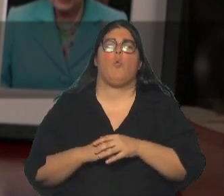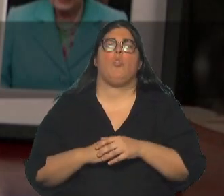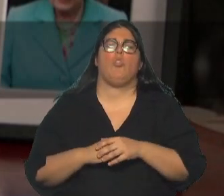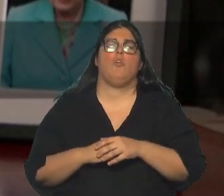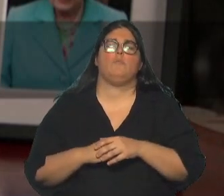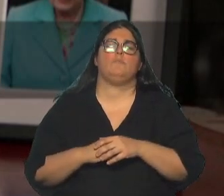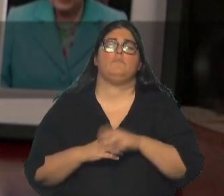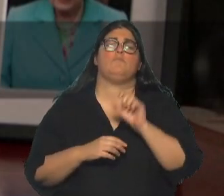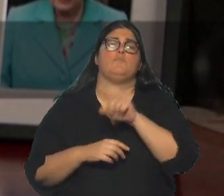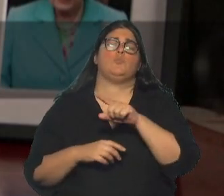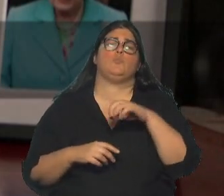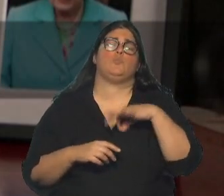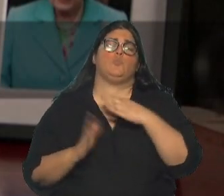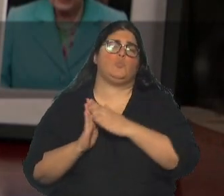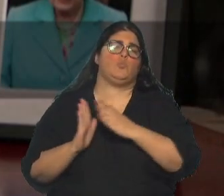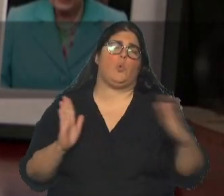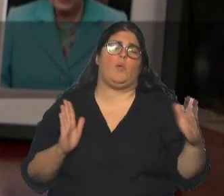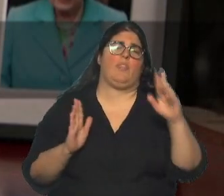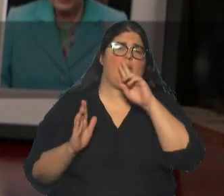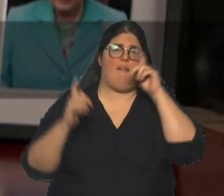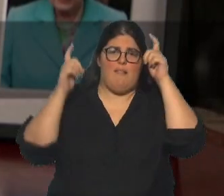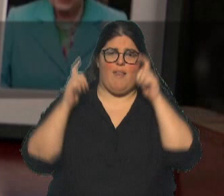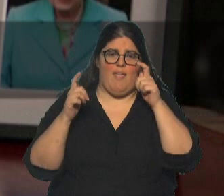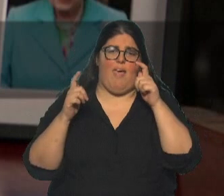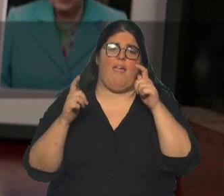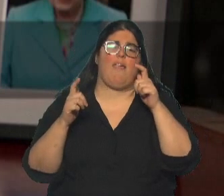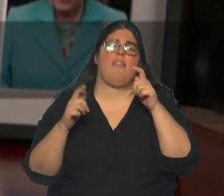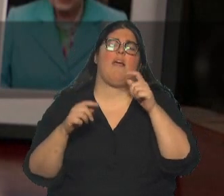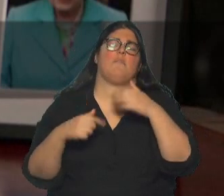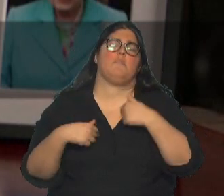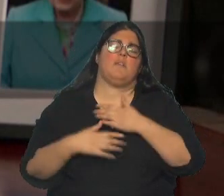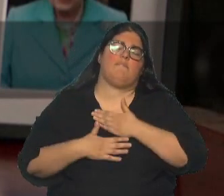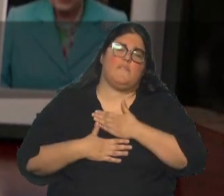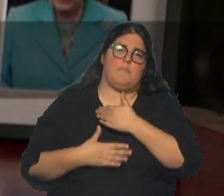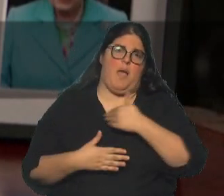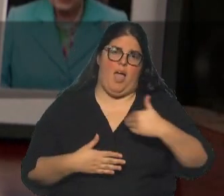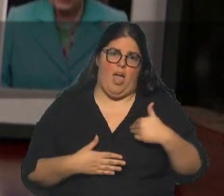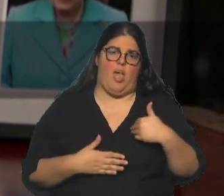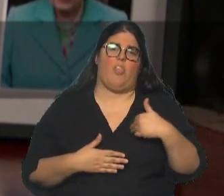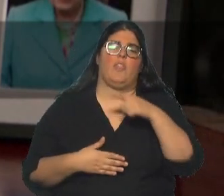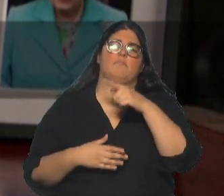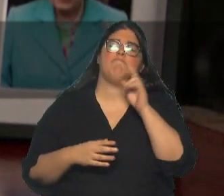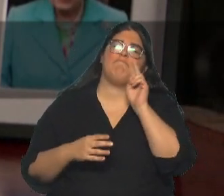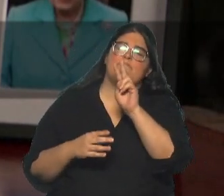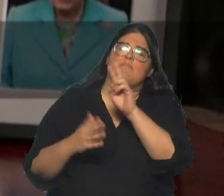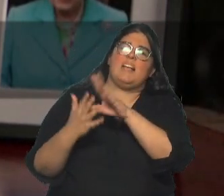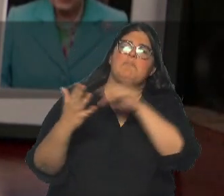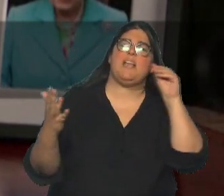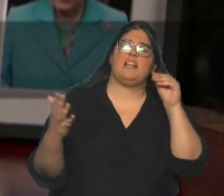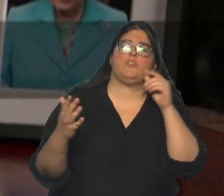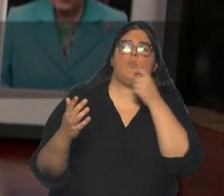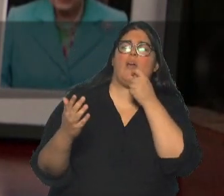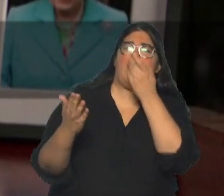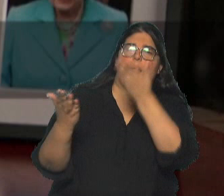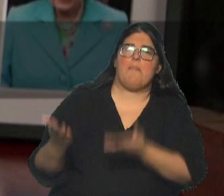Throughout her life, Her Majesty the Queen, my beloved mother, was an inspiration, an example to